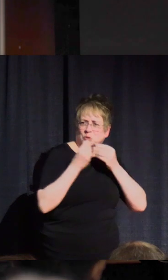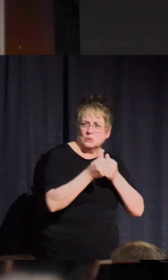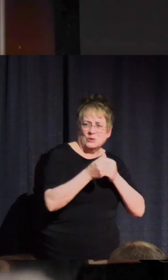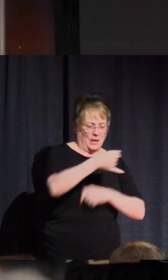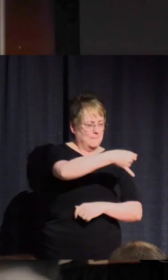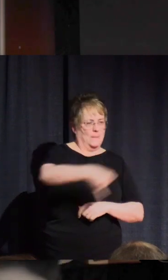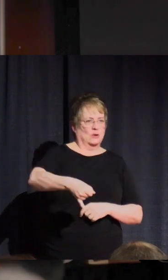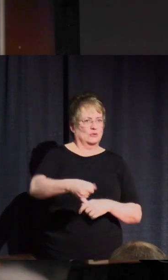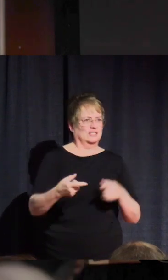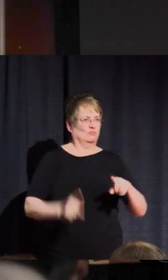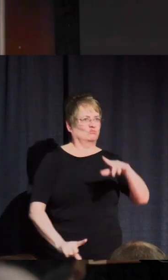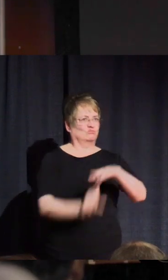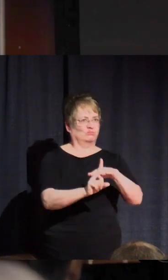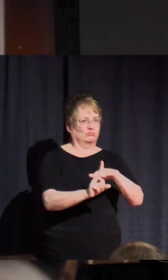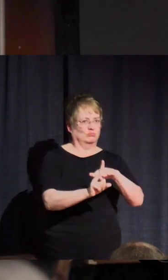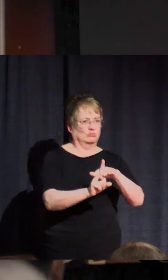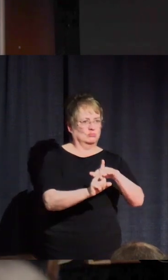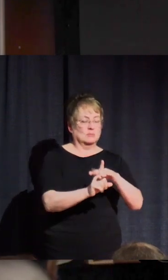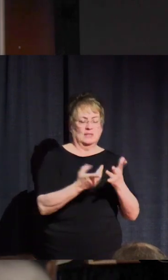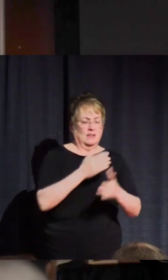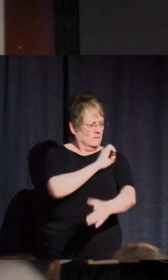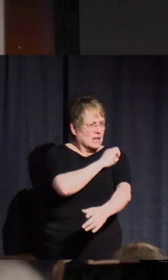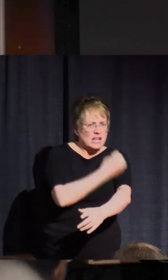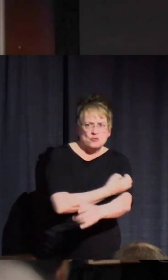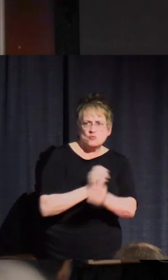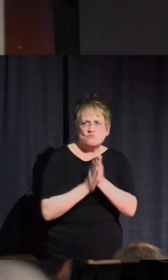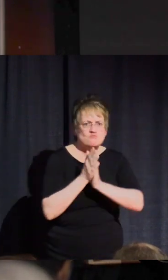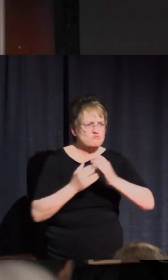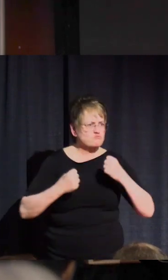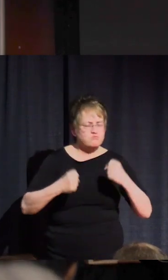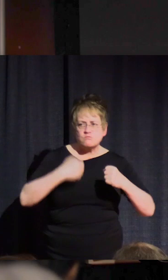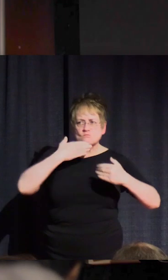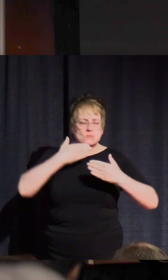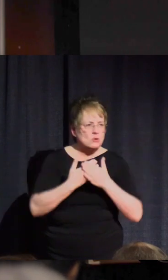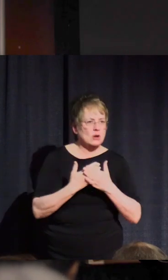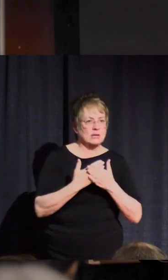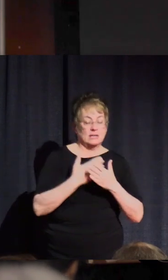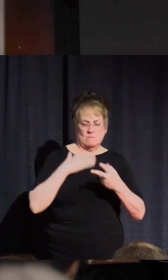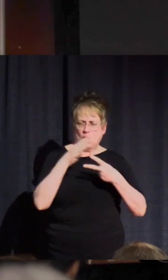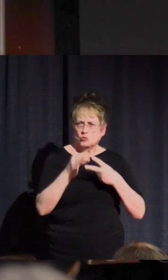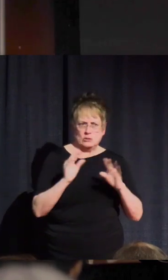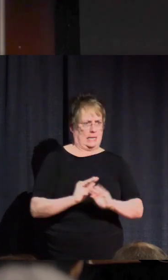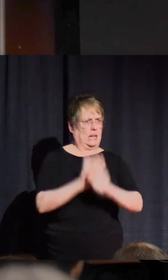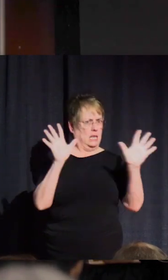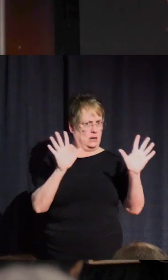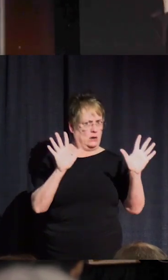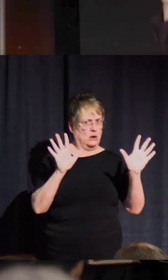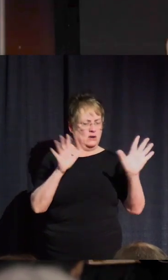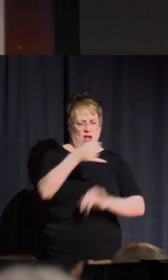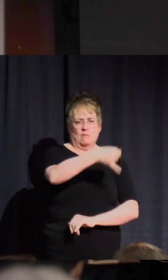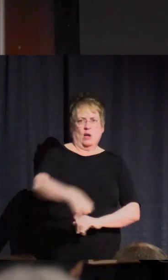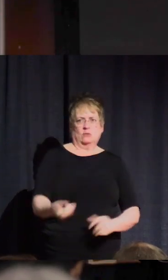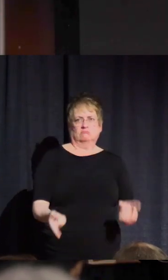boundaries naturally arise out of this space. Because when my energy levels are strong, and when my choice is very clear,